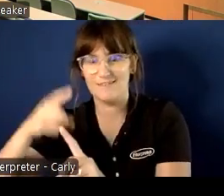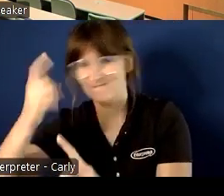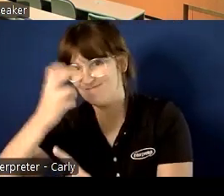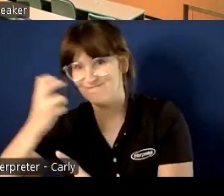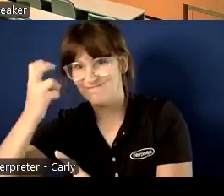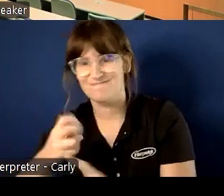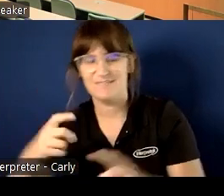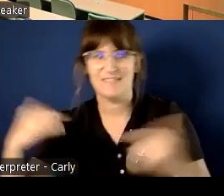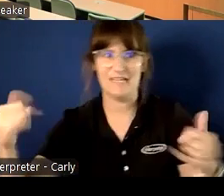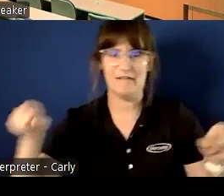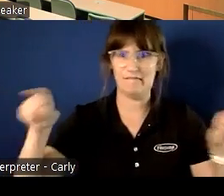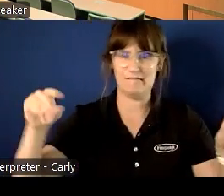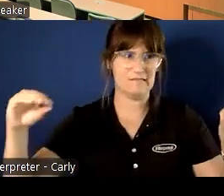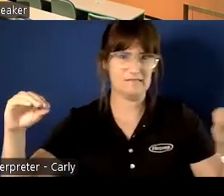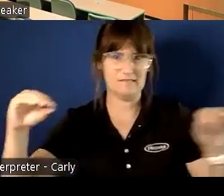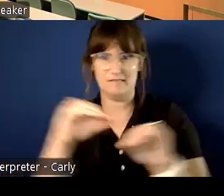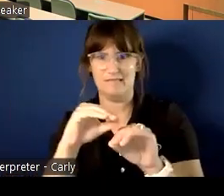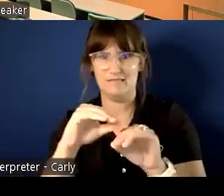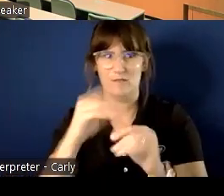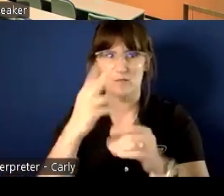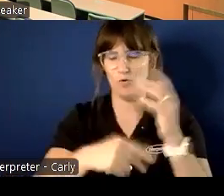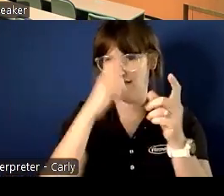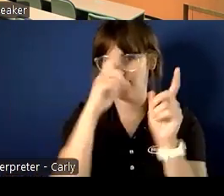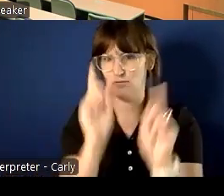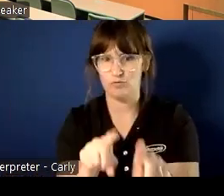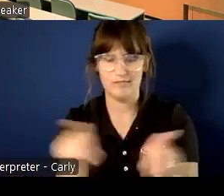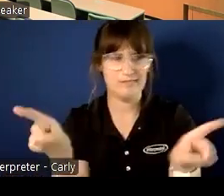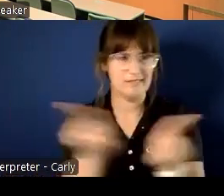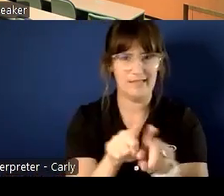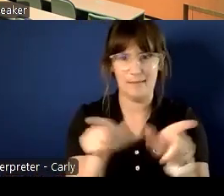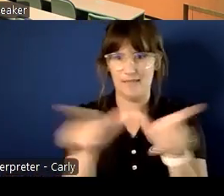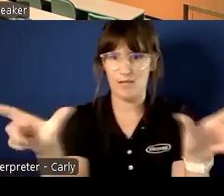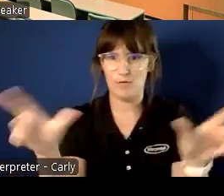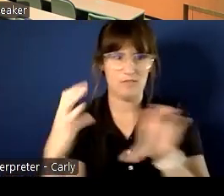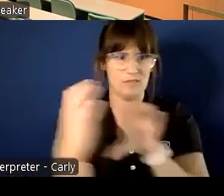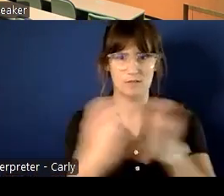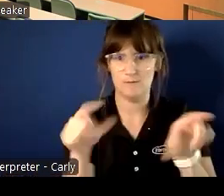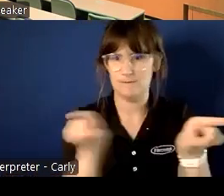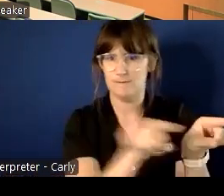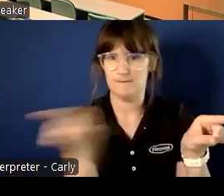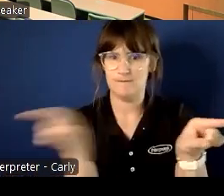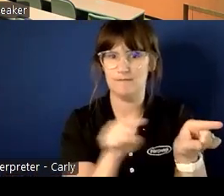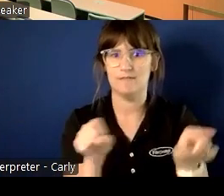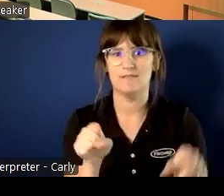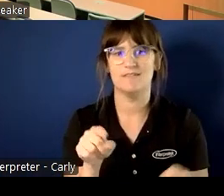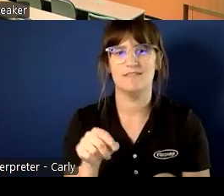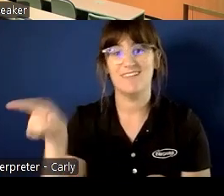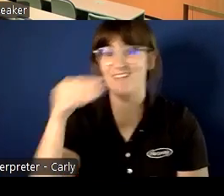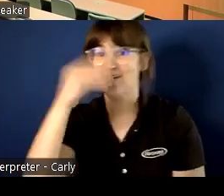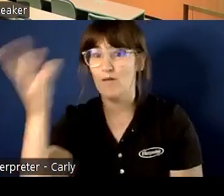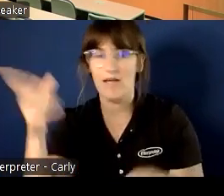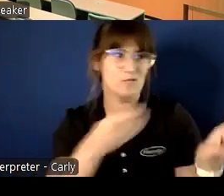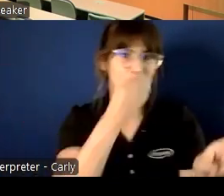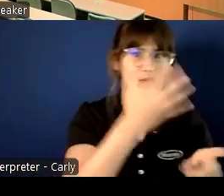these together and say, look, you got to speak the right language, right? If you're going to make an impact, right? You can't talk about things that they don't care about.